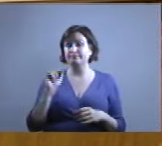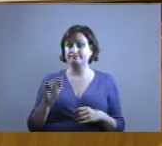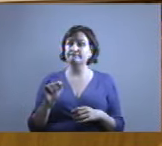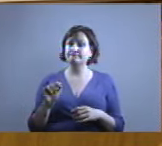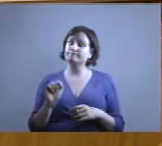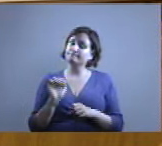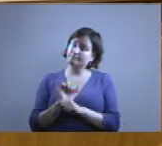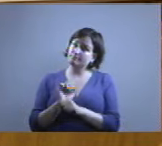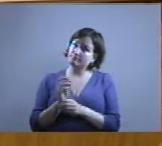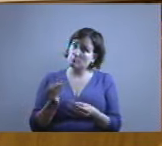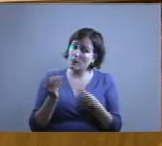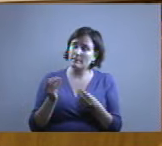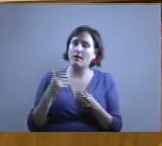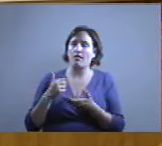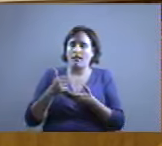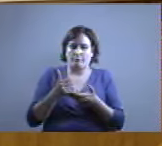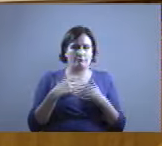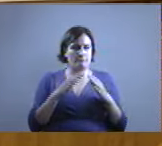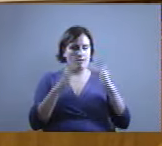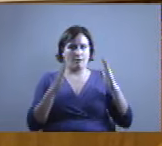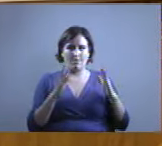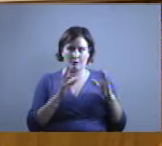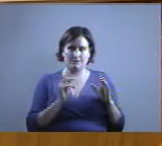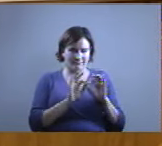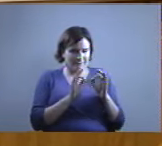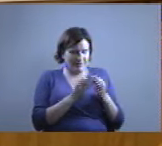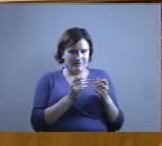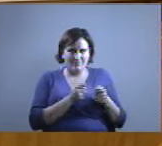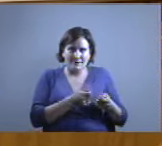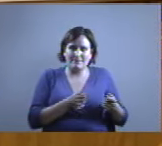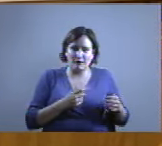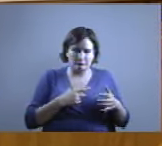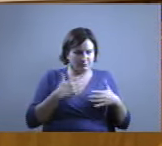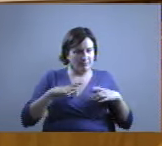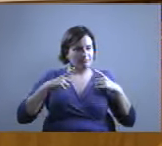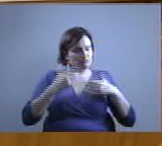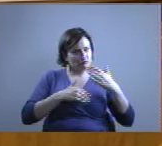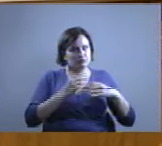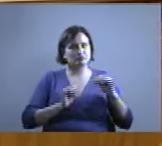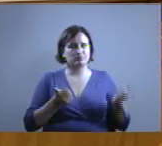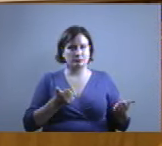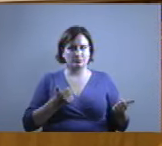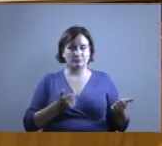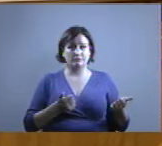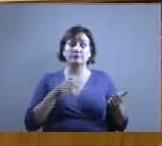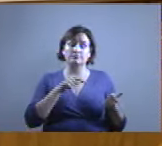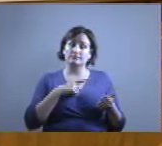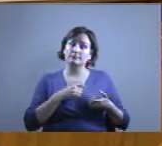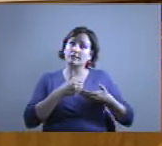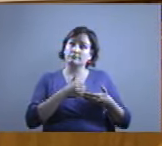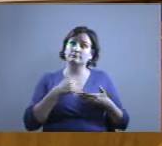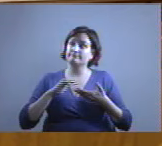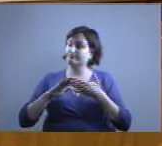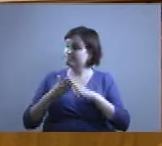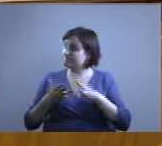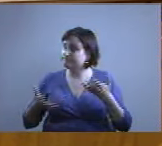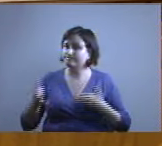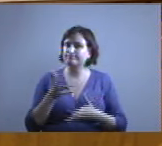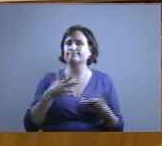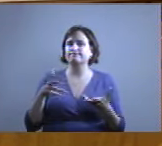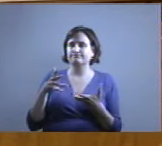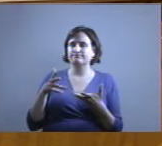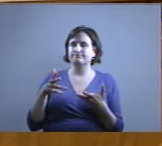contribute to the well-being of our families, households, and communities. We also contribute to the welfare of our society and economy more